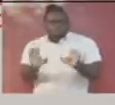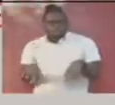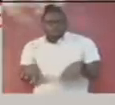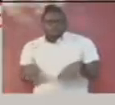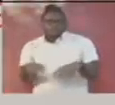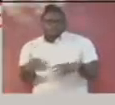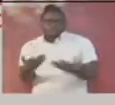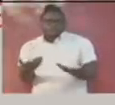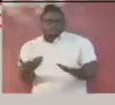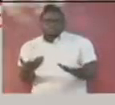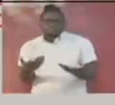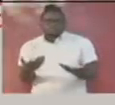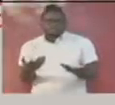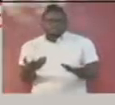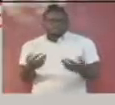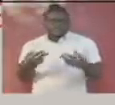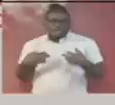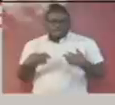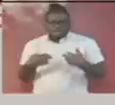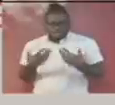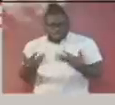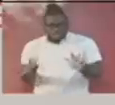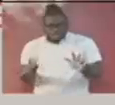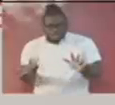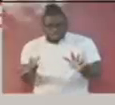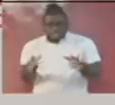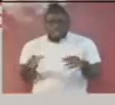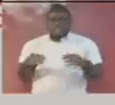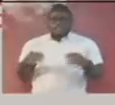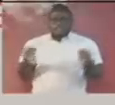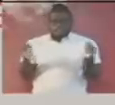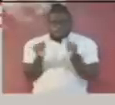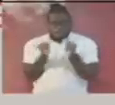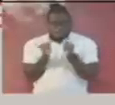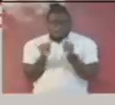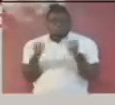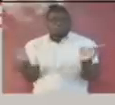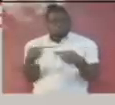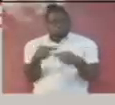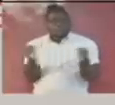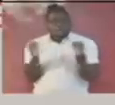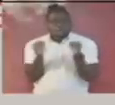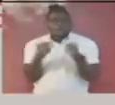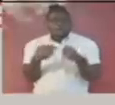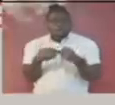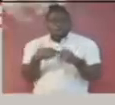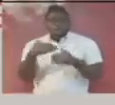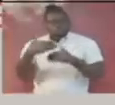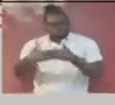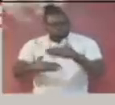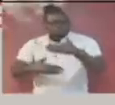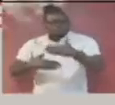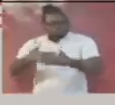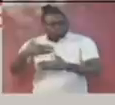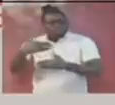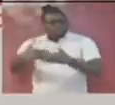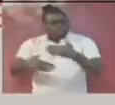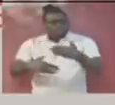maintained, we anticipate the rollout to start between 3 to 5 working